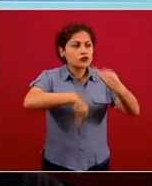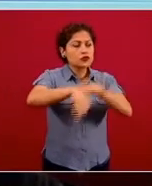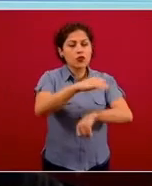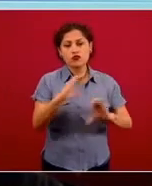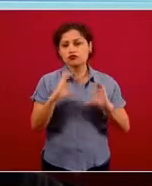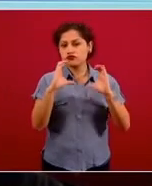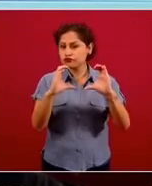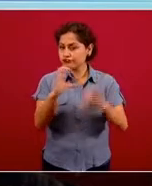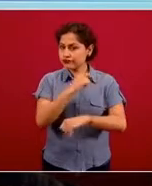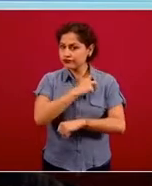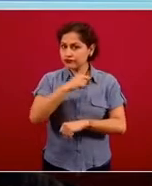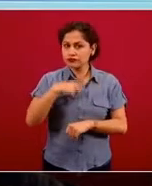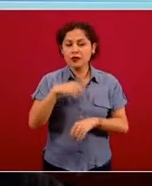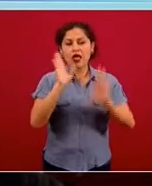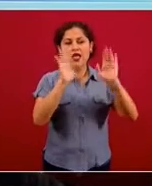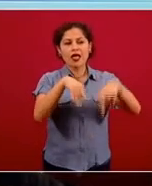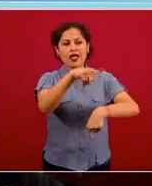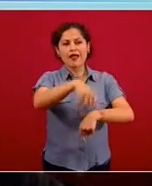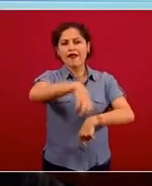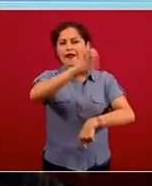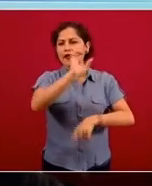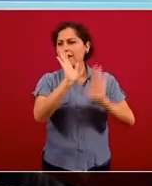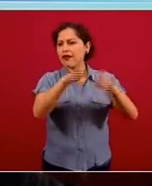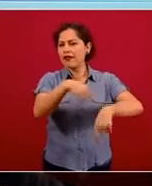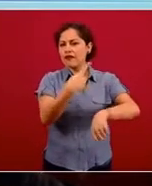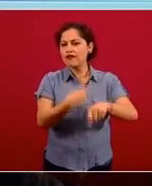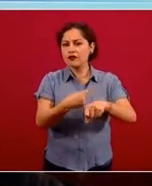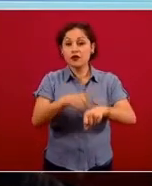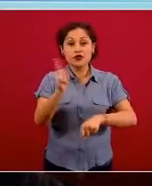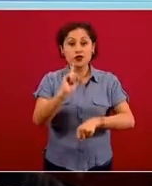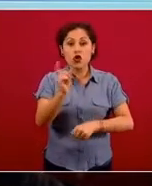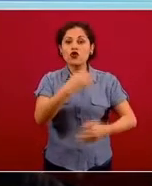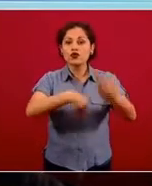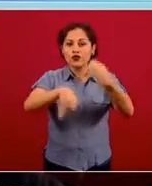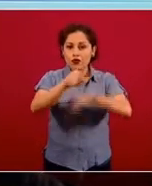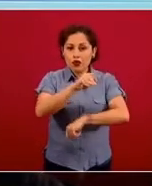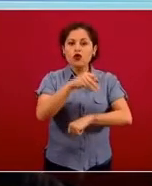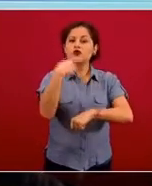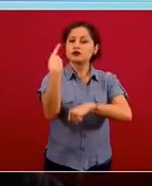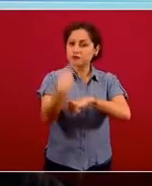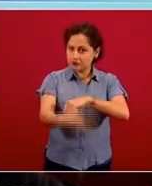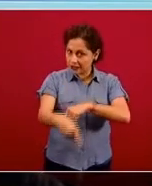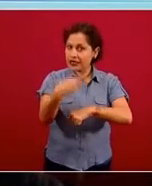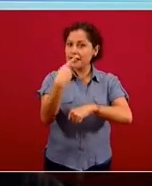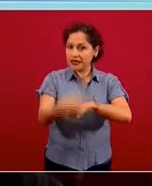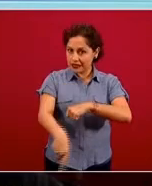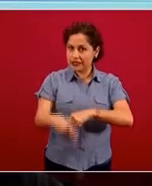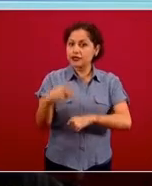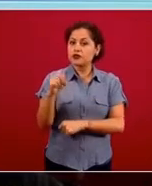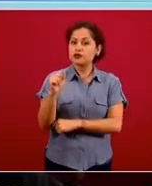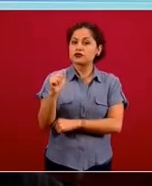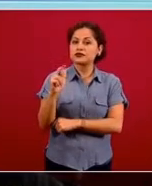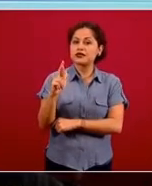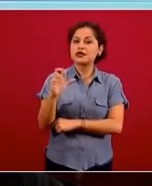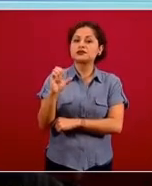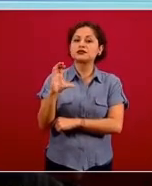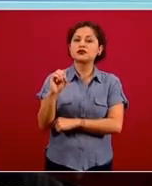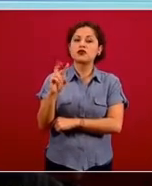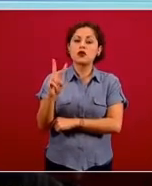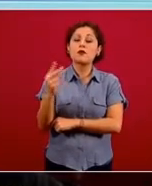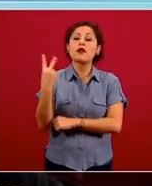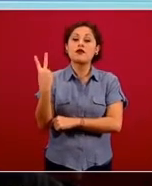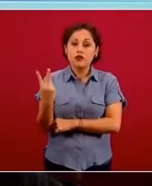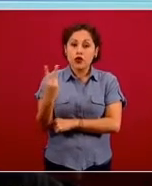is out of risk. Nobody is not subject to being potentially infected with